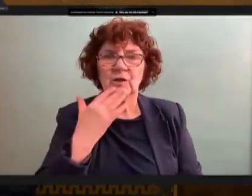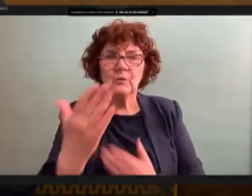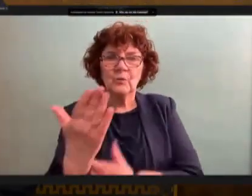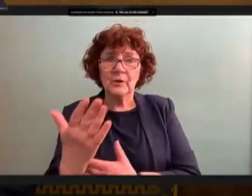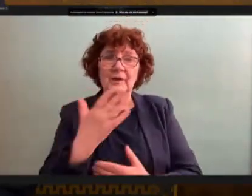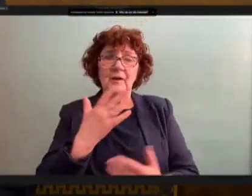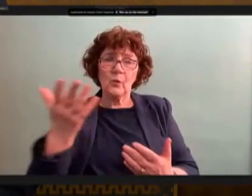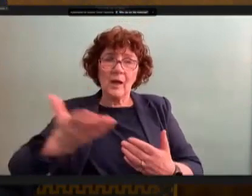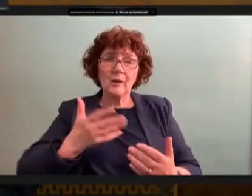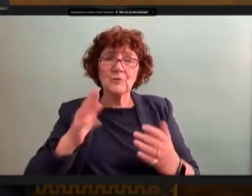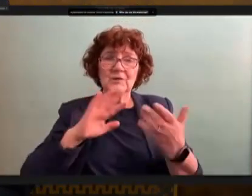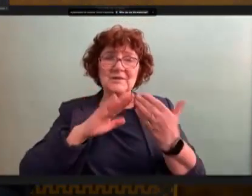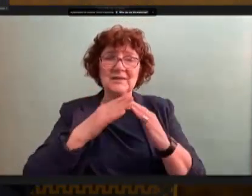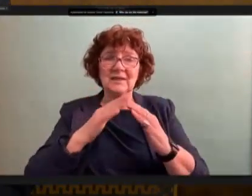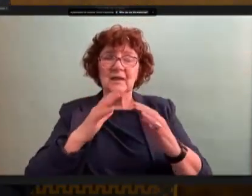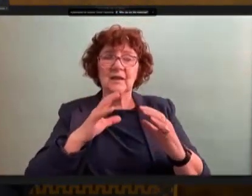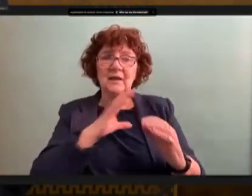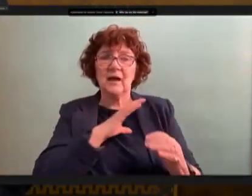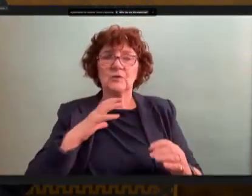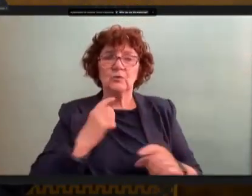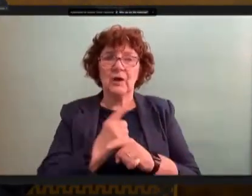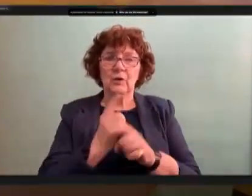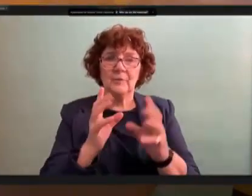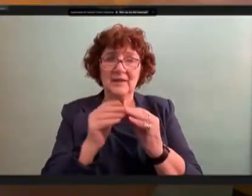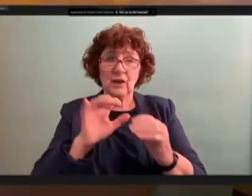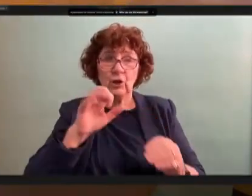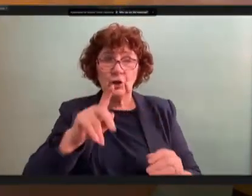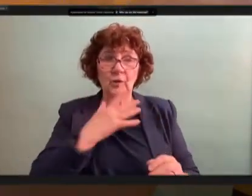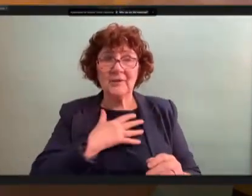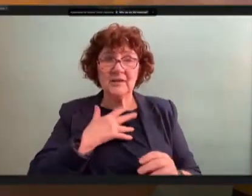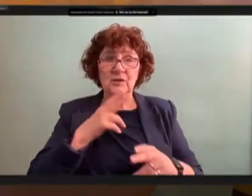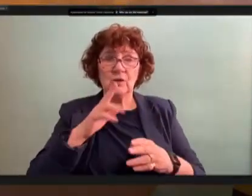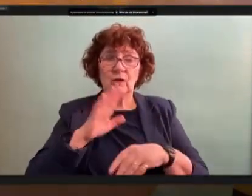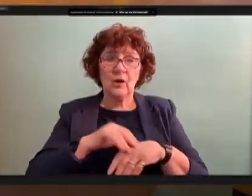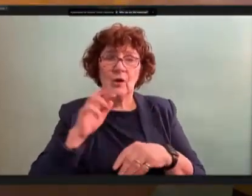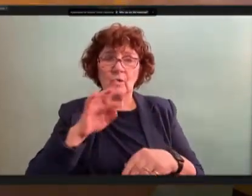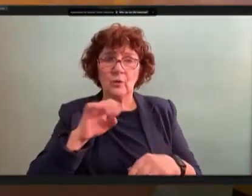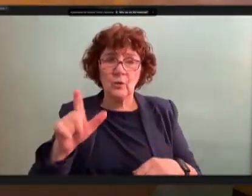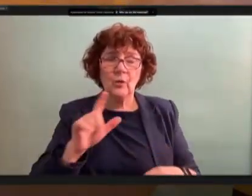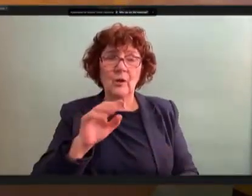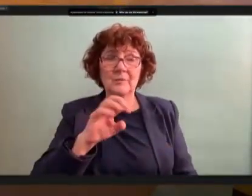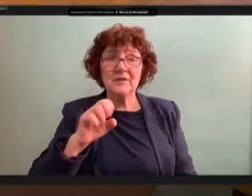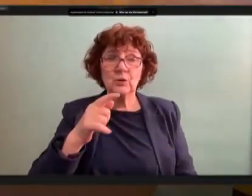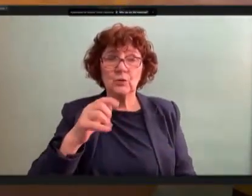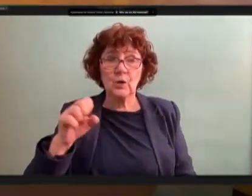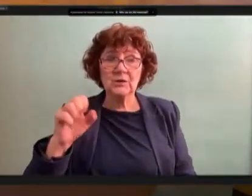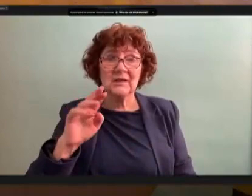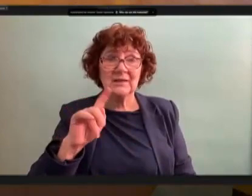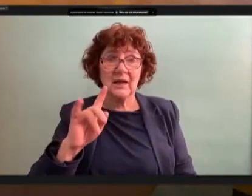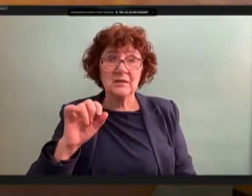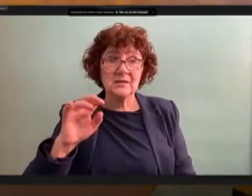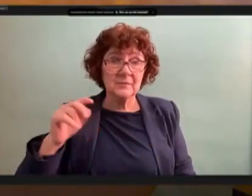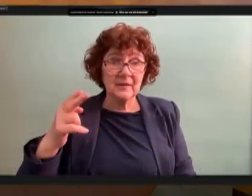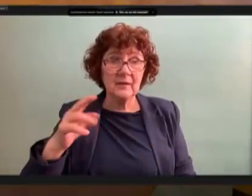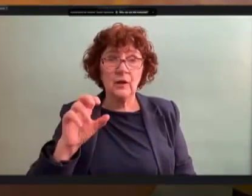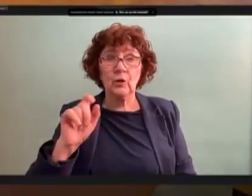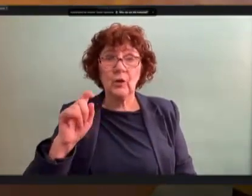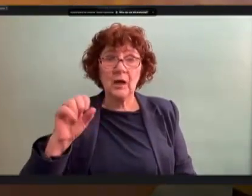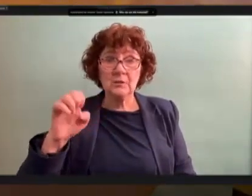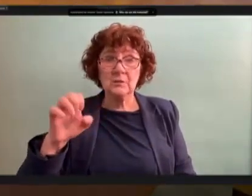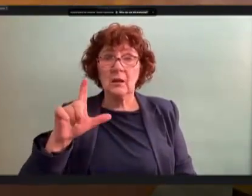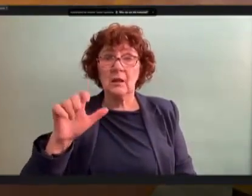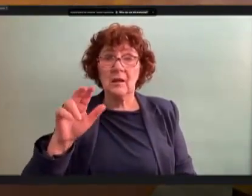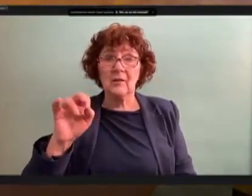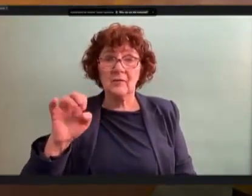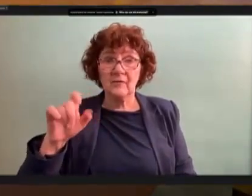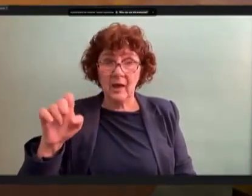roll? Mr. Coghill. Here. Ms. Gross. Mrs. Kale Smith. Mr. Kraus. Mr. Lavelle.